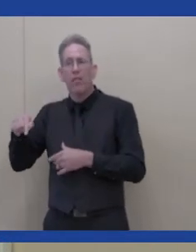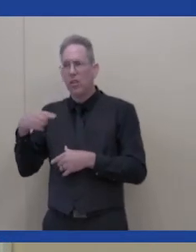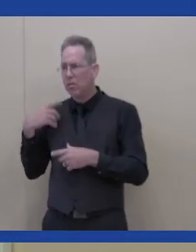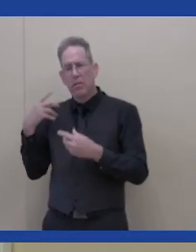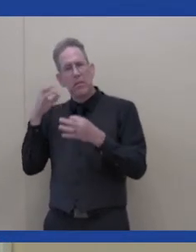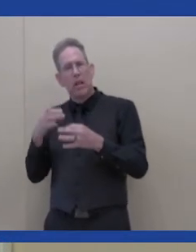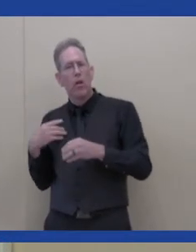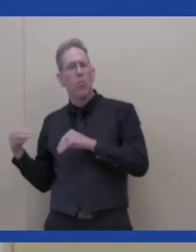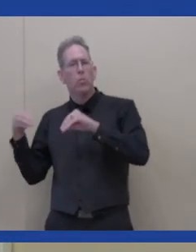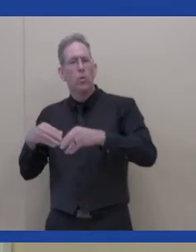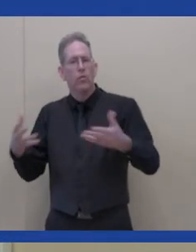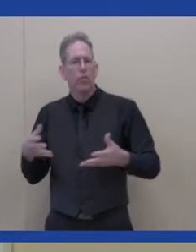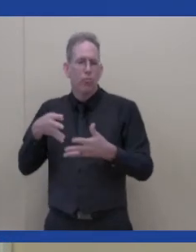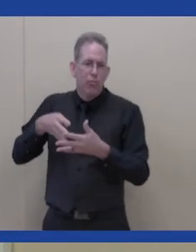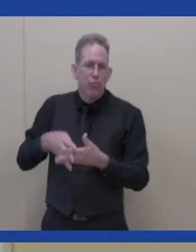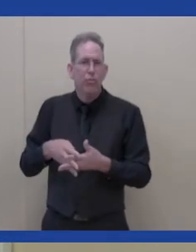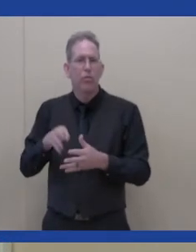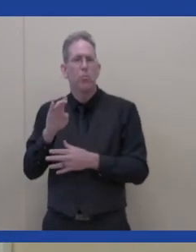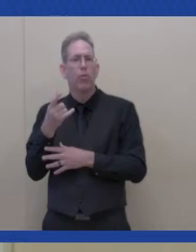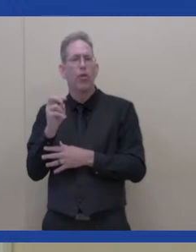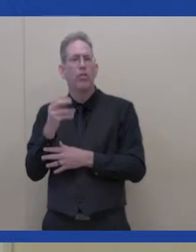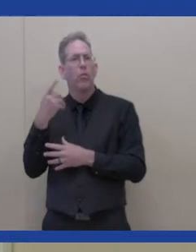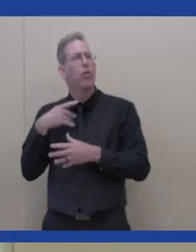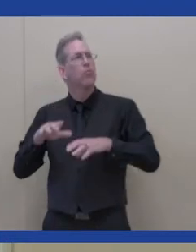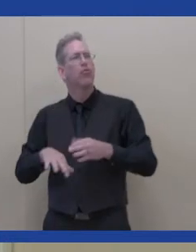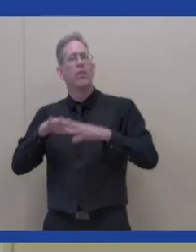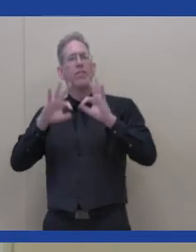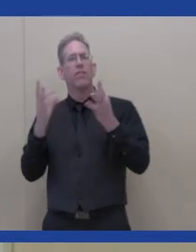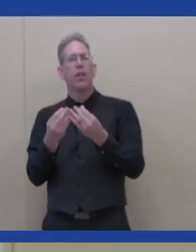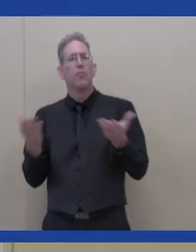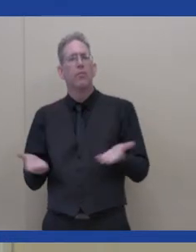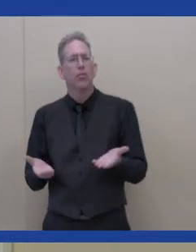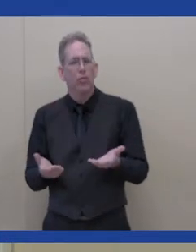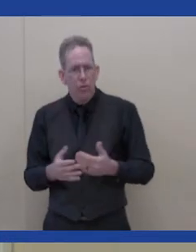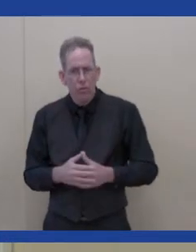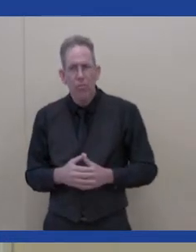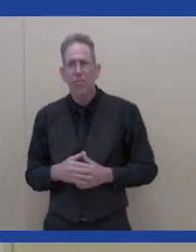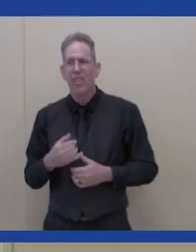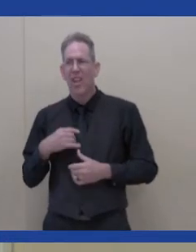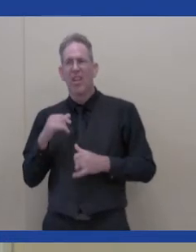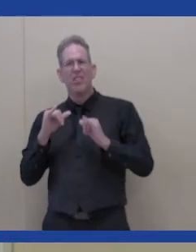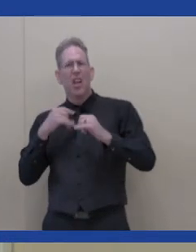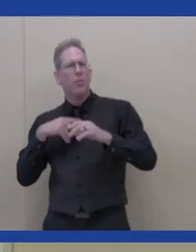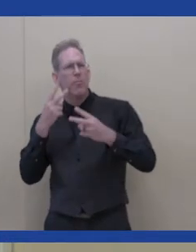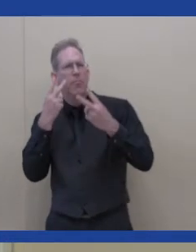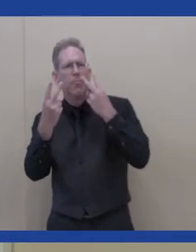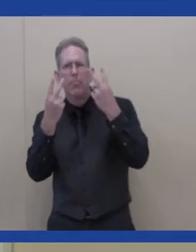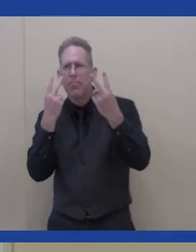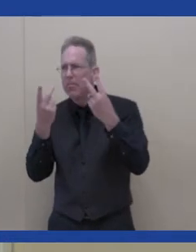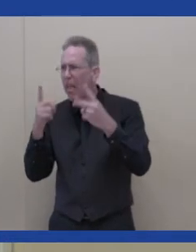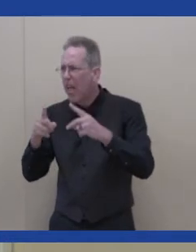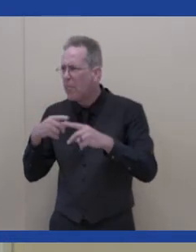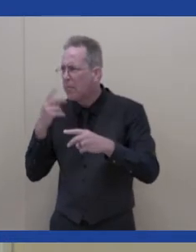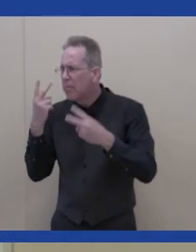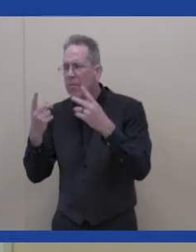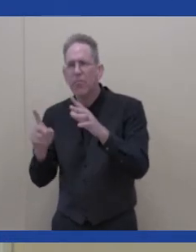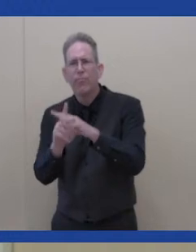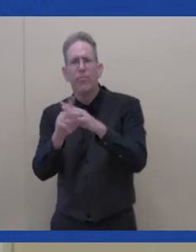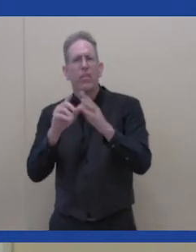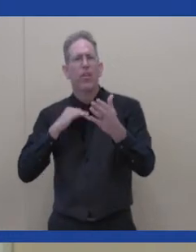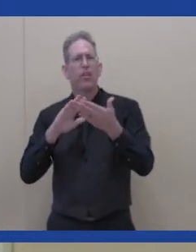our family here. And similarly, we have shared the anxiety about the unraveling of our sense of community over the last several